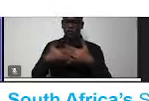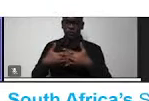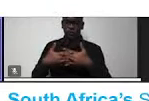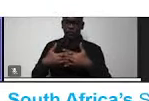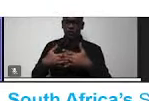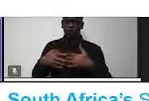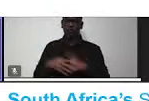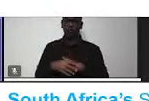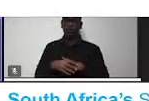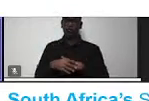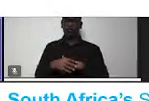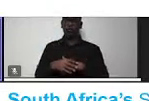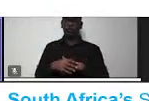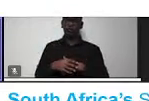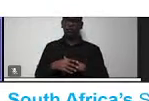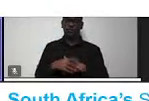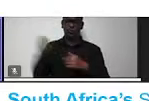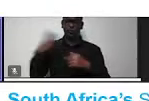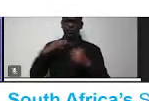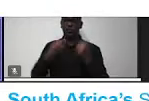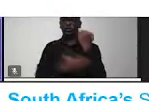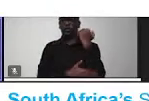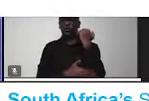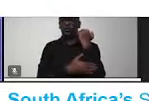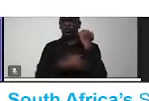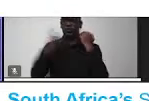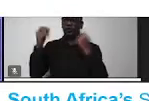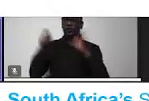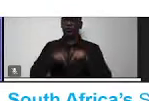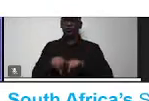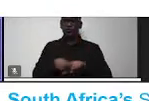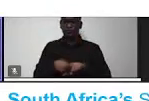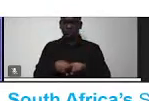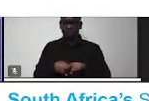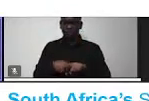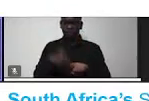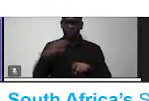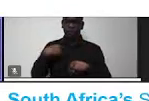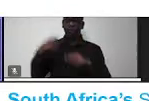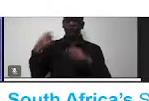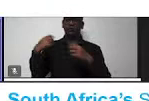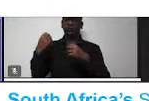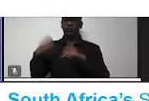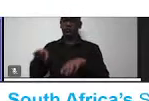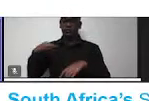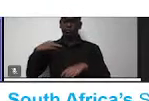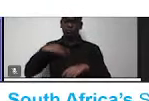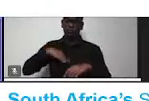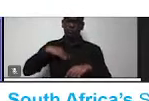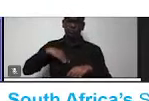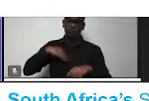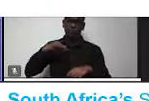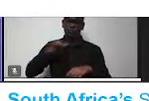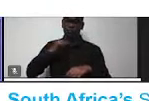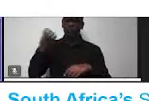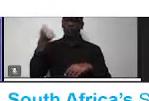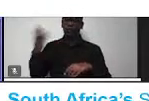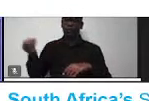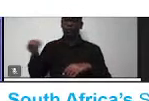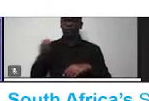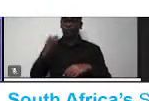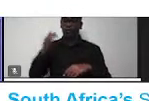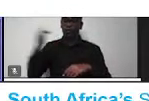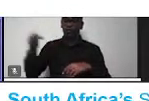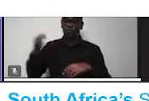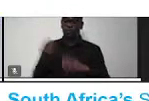Morocco, these are competitors. And so if we are to lose AGOA benefits, then, and we don't have a free trade agreement with the United States,